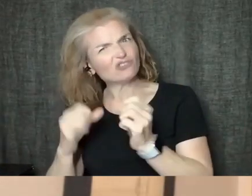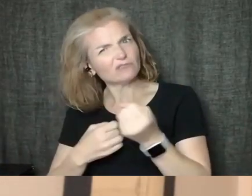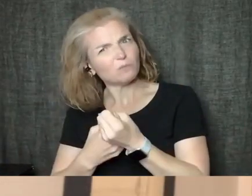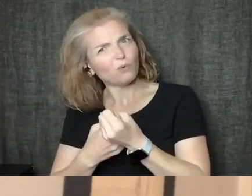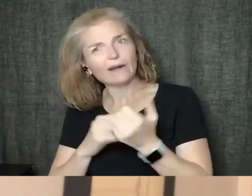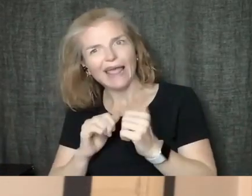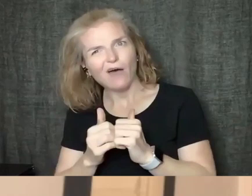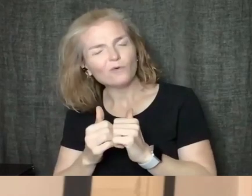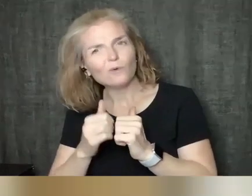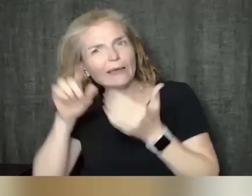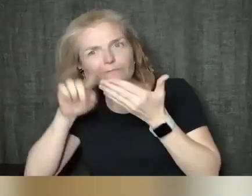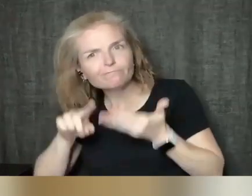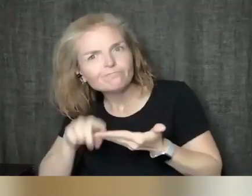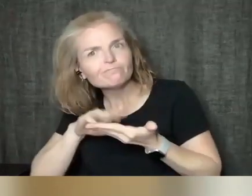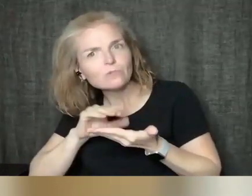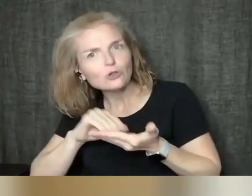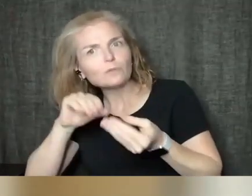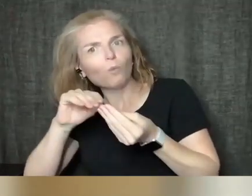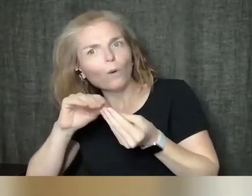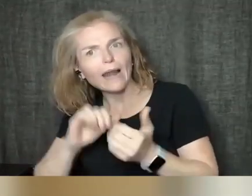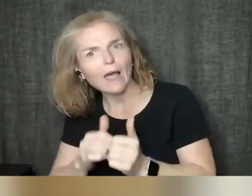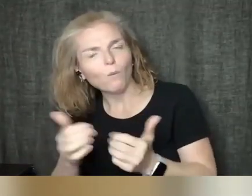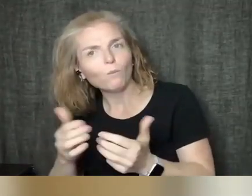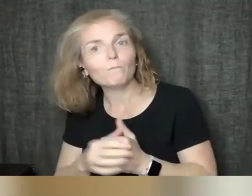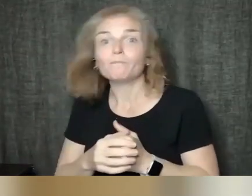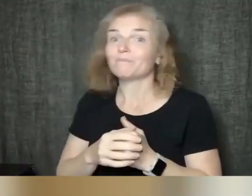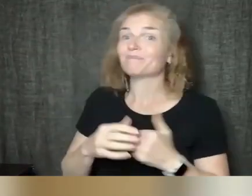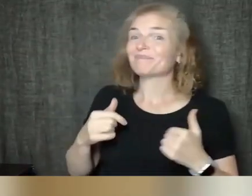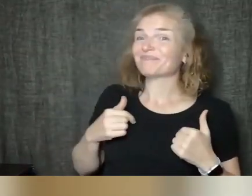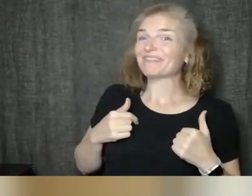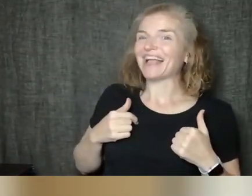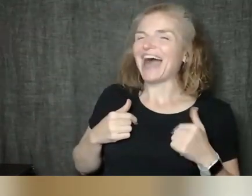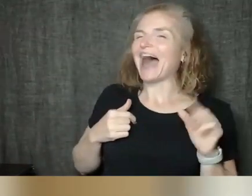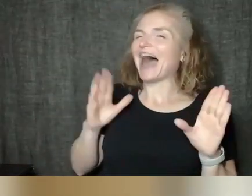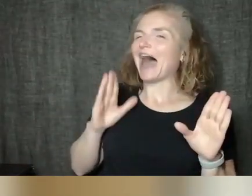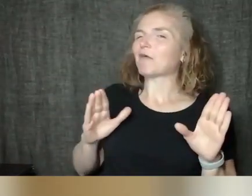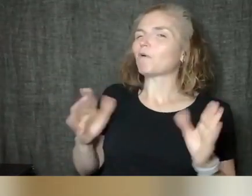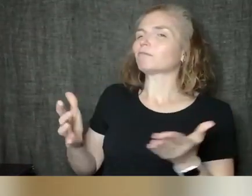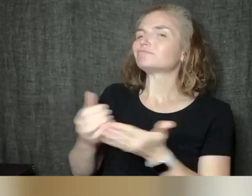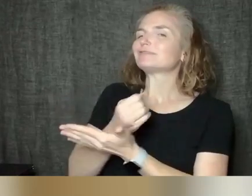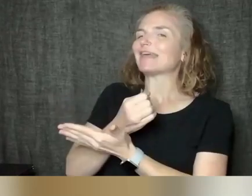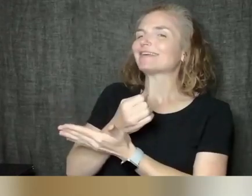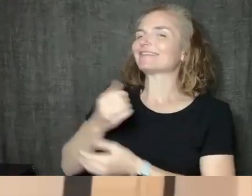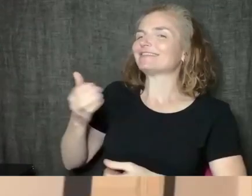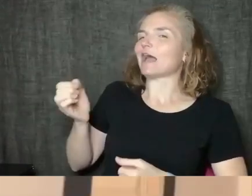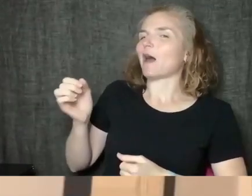about this? Well, how to practice this? I'm going to take this as an invitation for